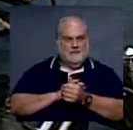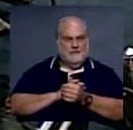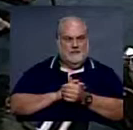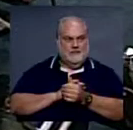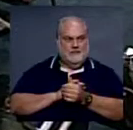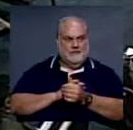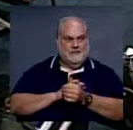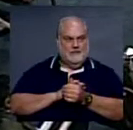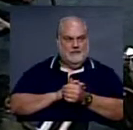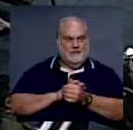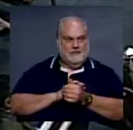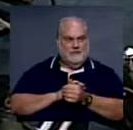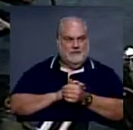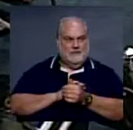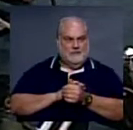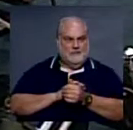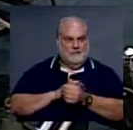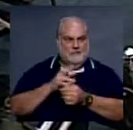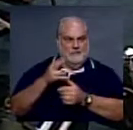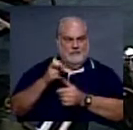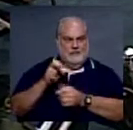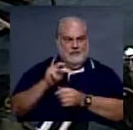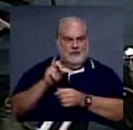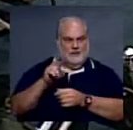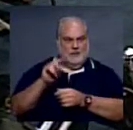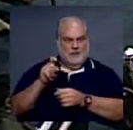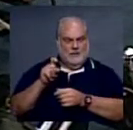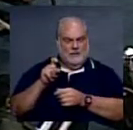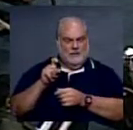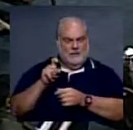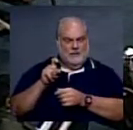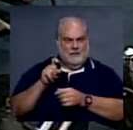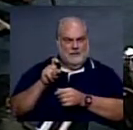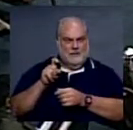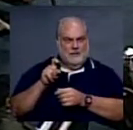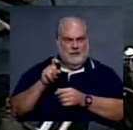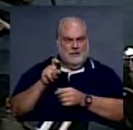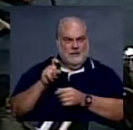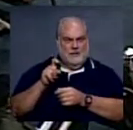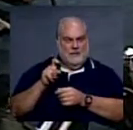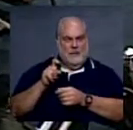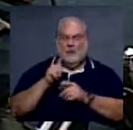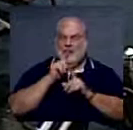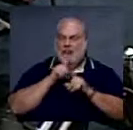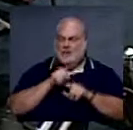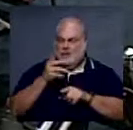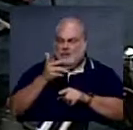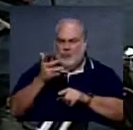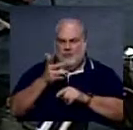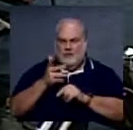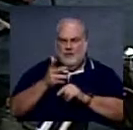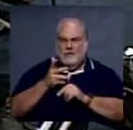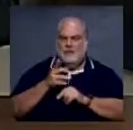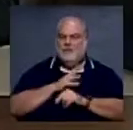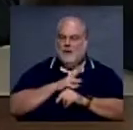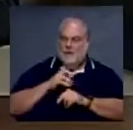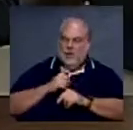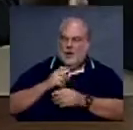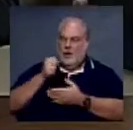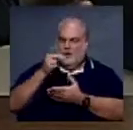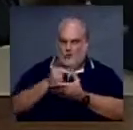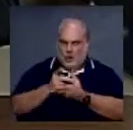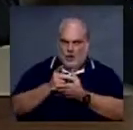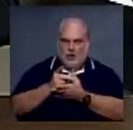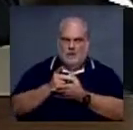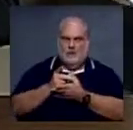Okay, does that answer your question, Director Hendricks? No, it doesn't. I didn't hear an answer. What was the answer? Board approved it,